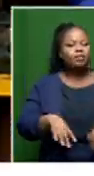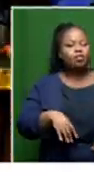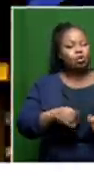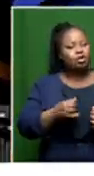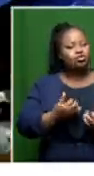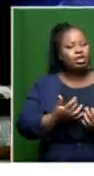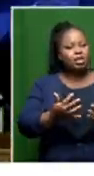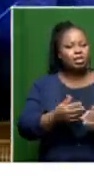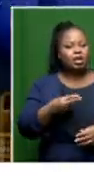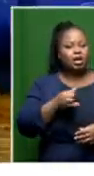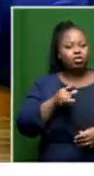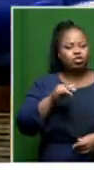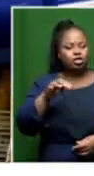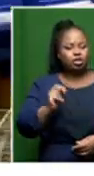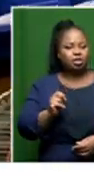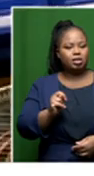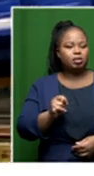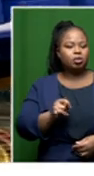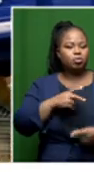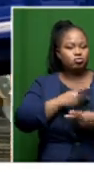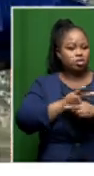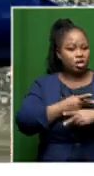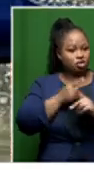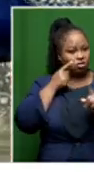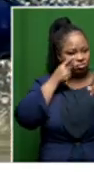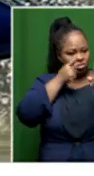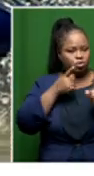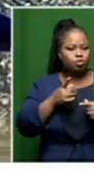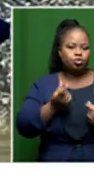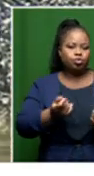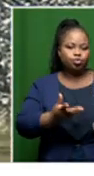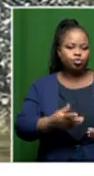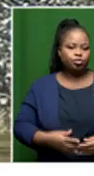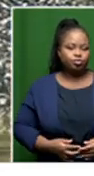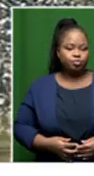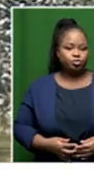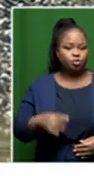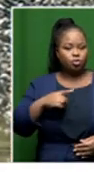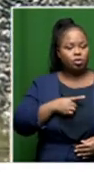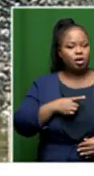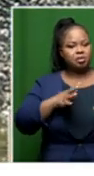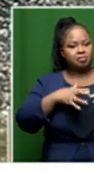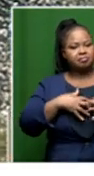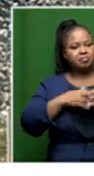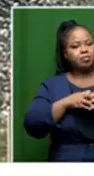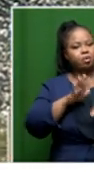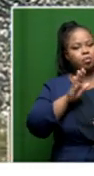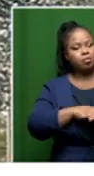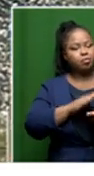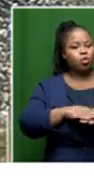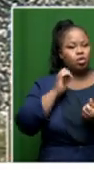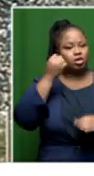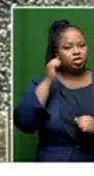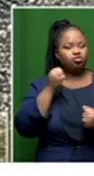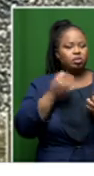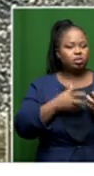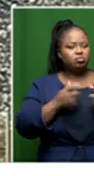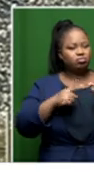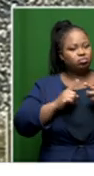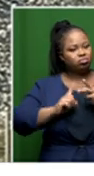and that is the destination that we are moving to it will lead to the creation of new industries